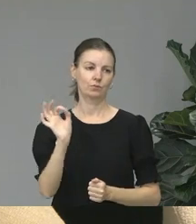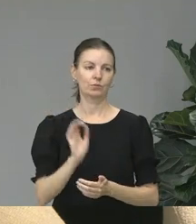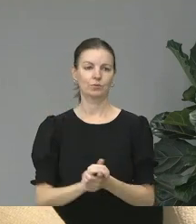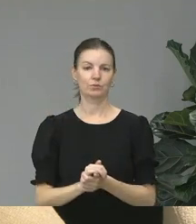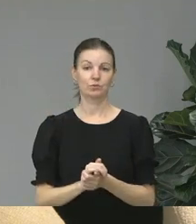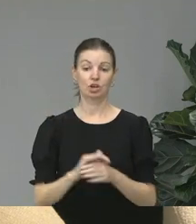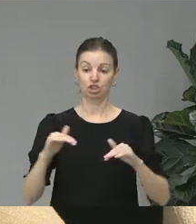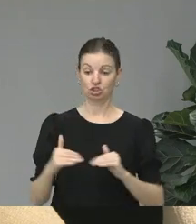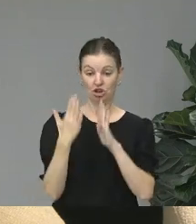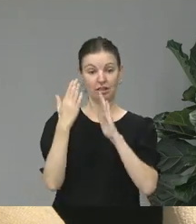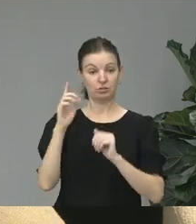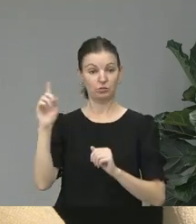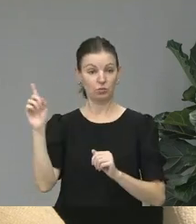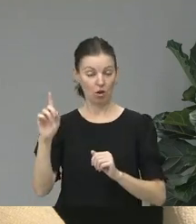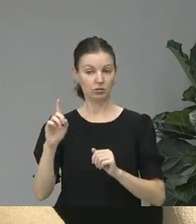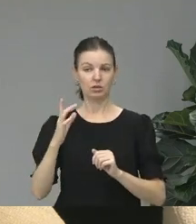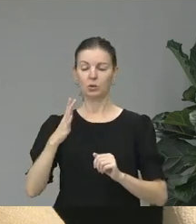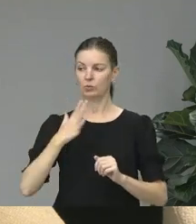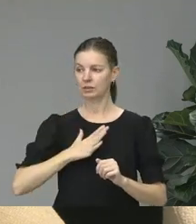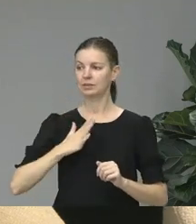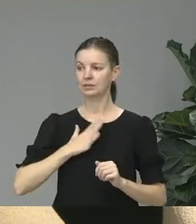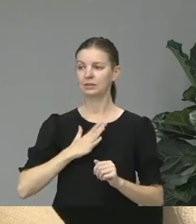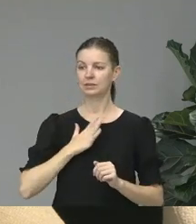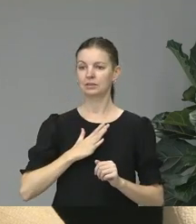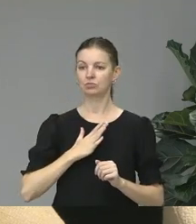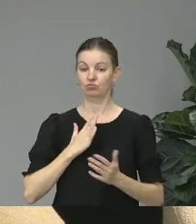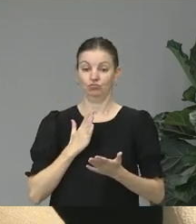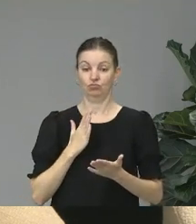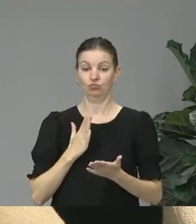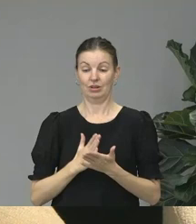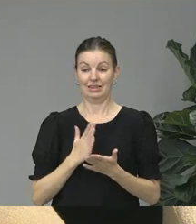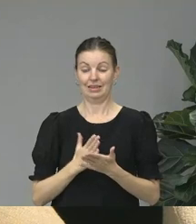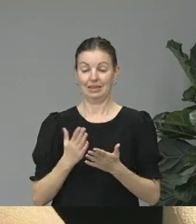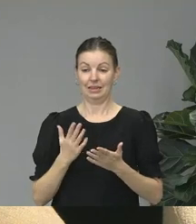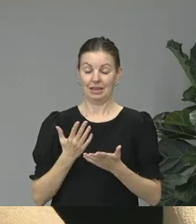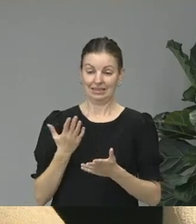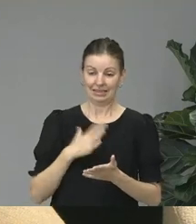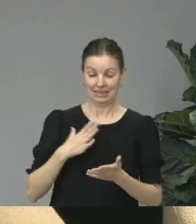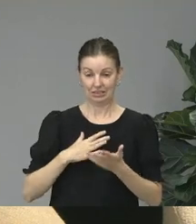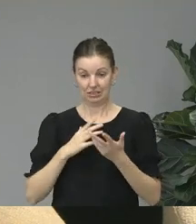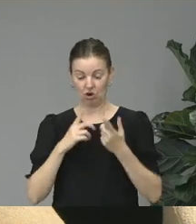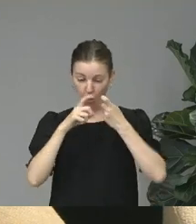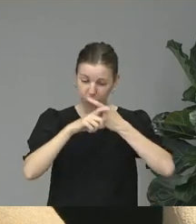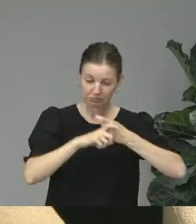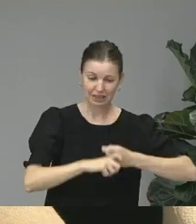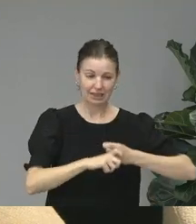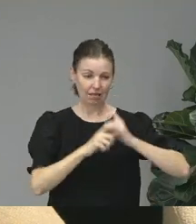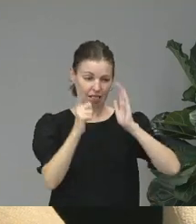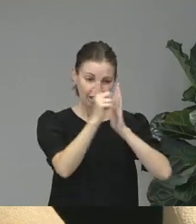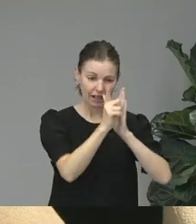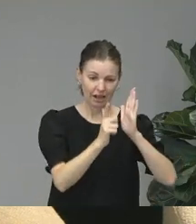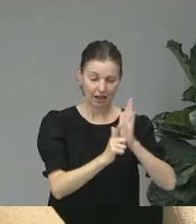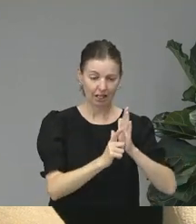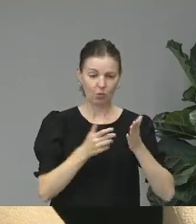the challenge we have here is that we've had to resort to essentially legal acrobatics to find ways